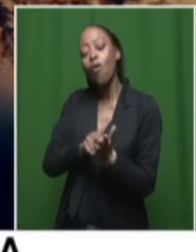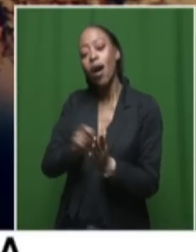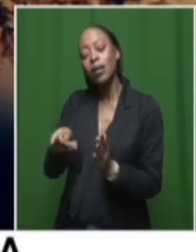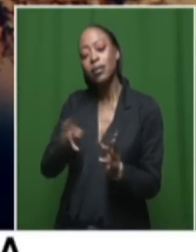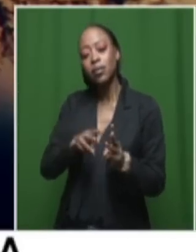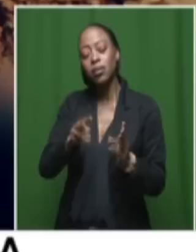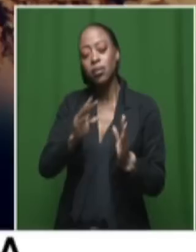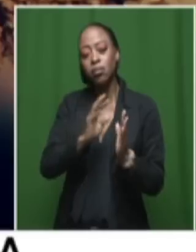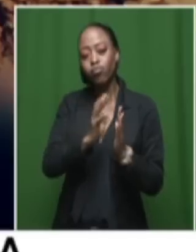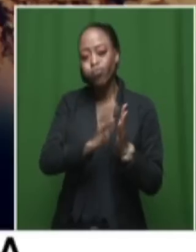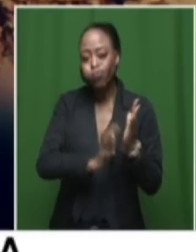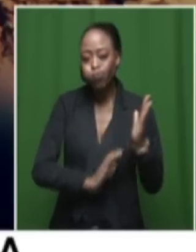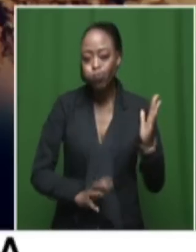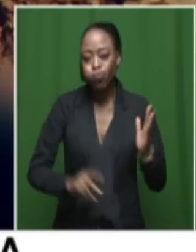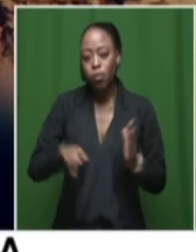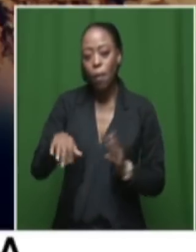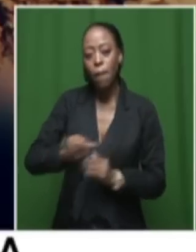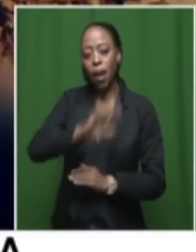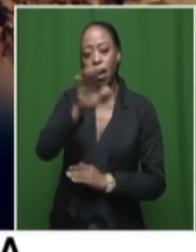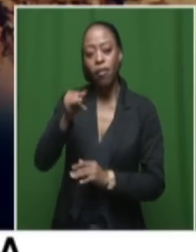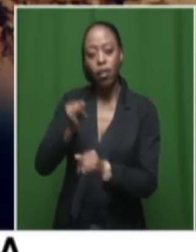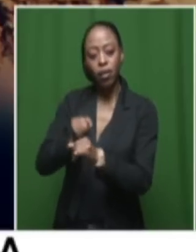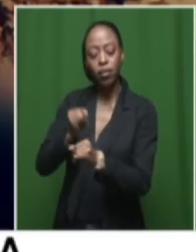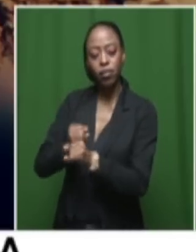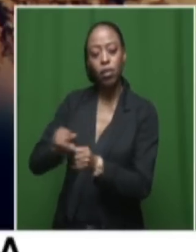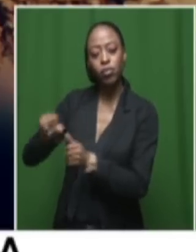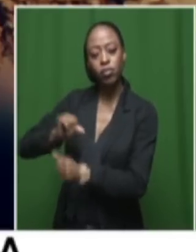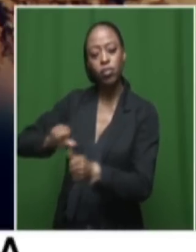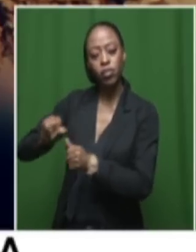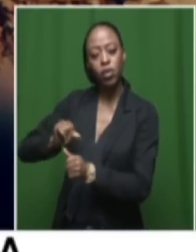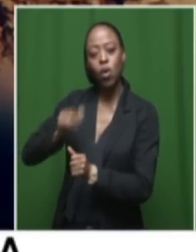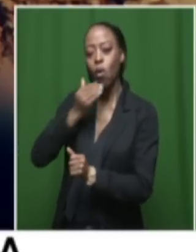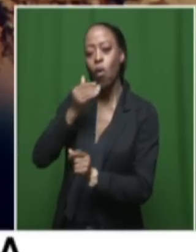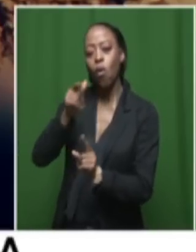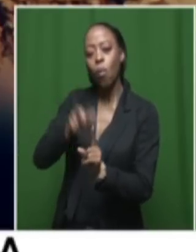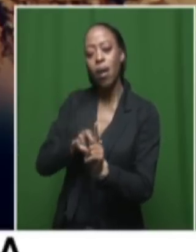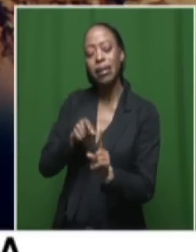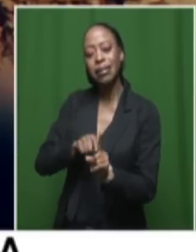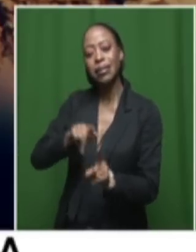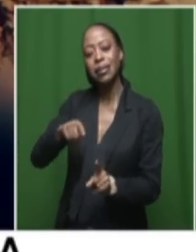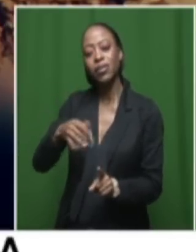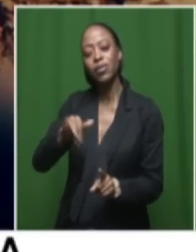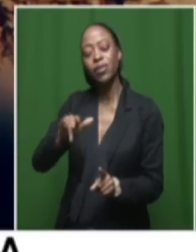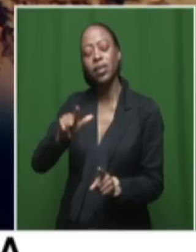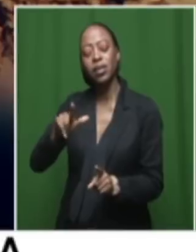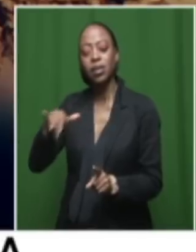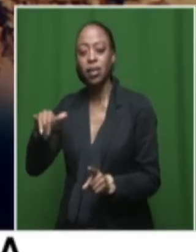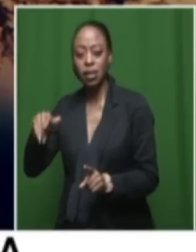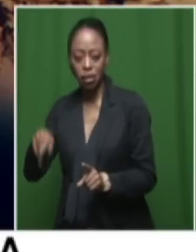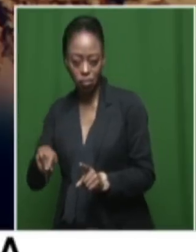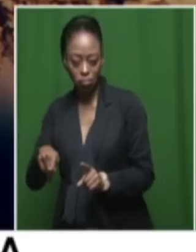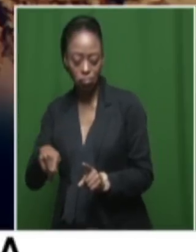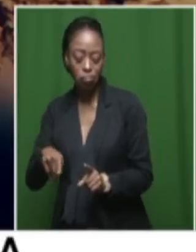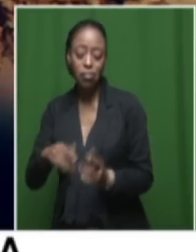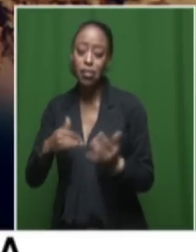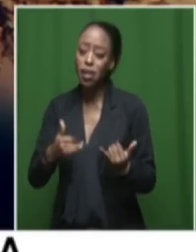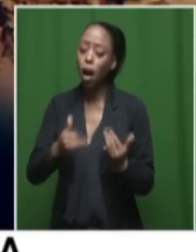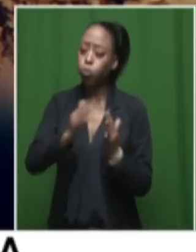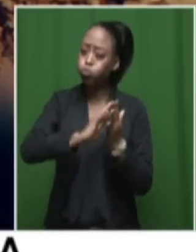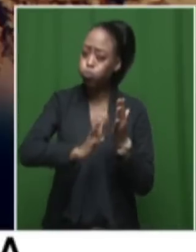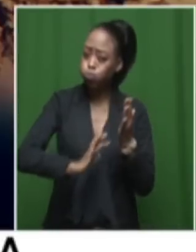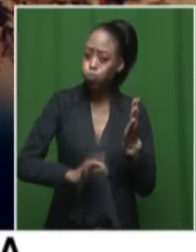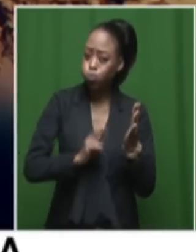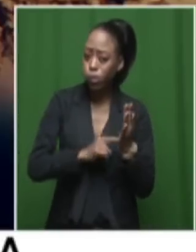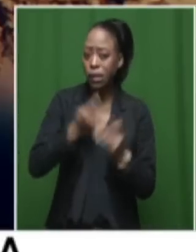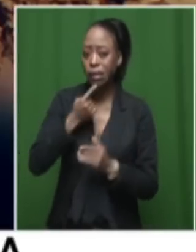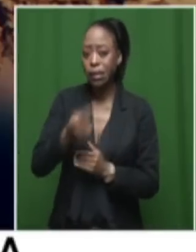the Pan-African Institute of Socialism, political activist Phillip Dexter and Roscoe Palm. And in the article, they go on